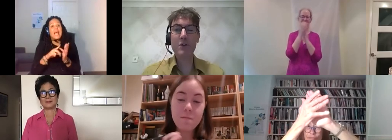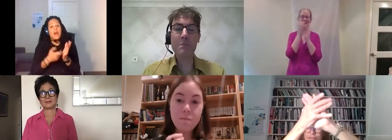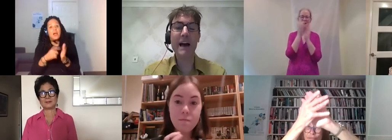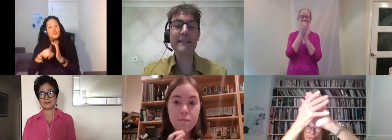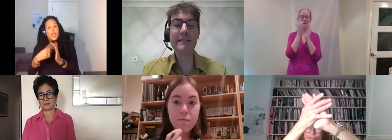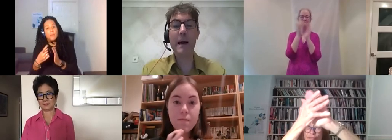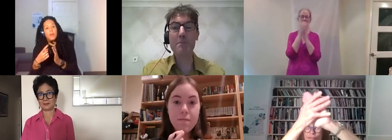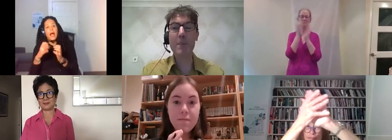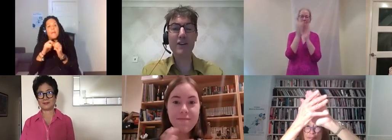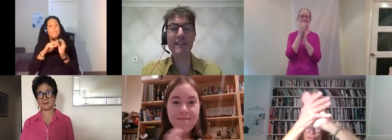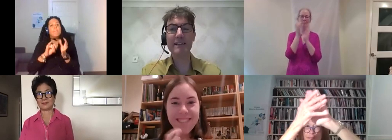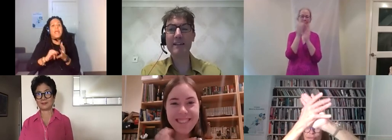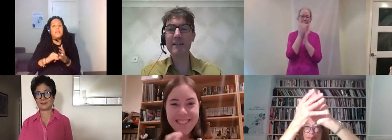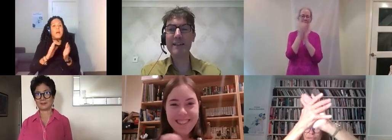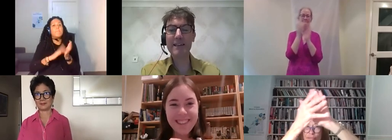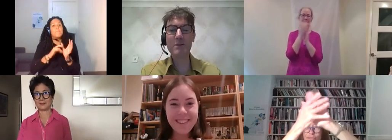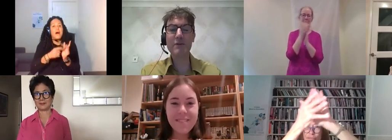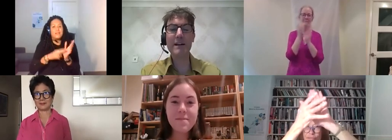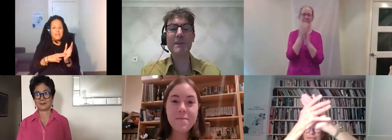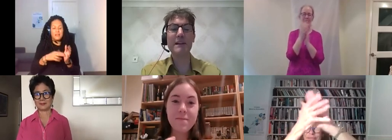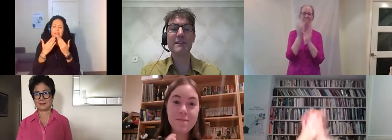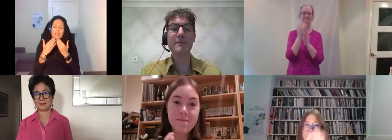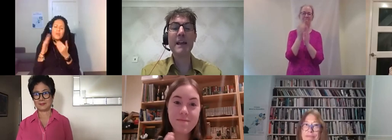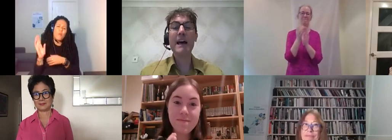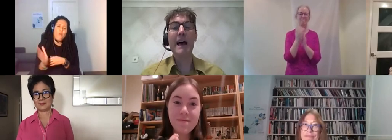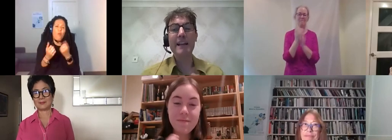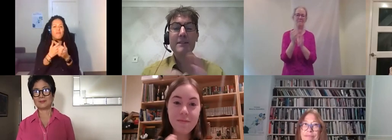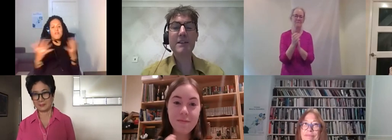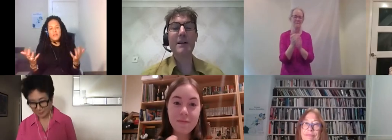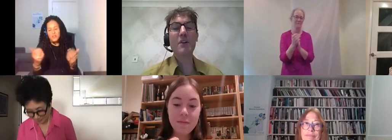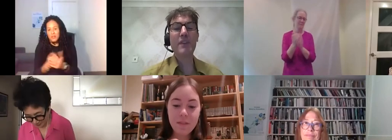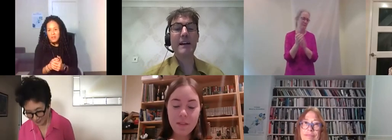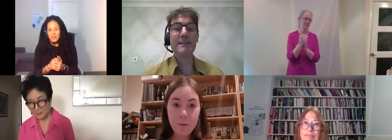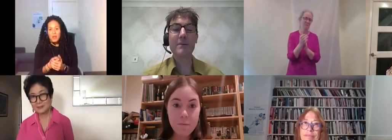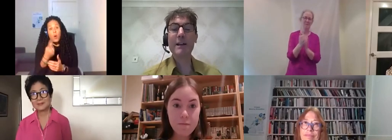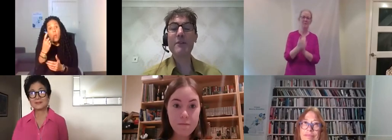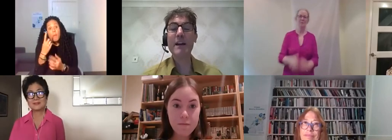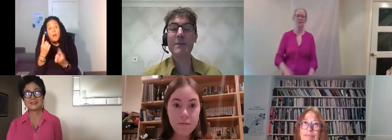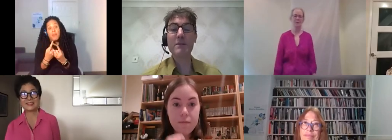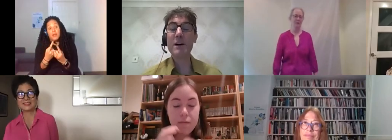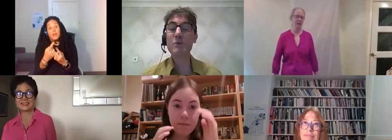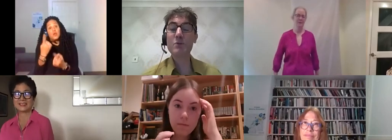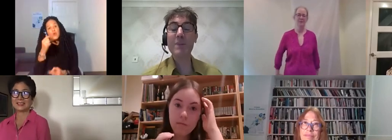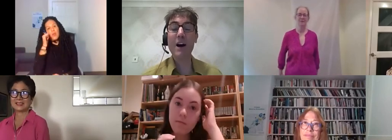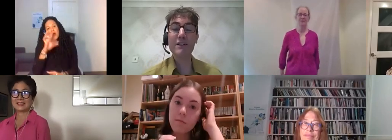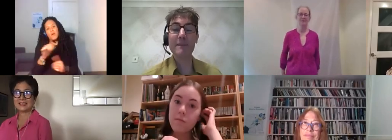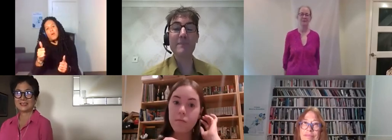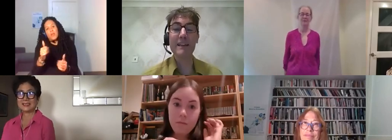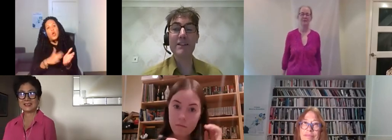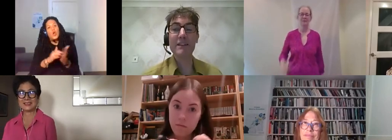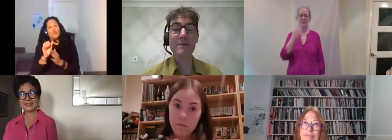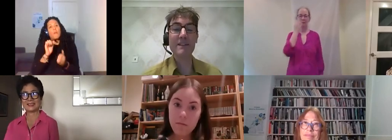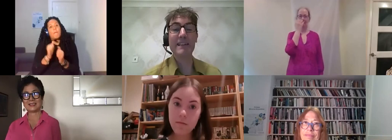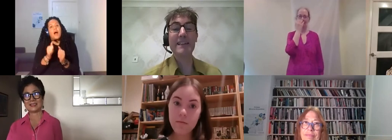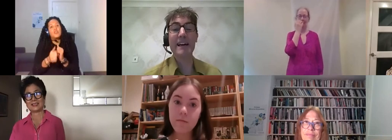and on bass, Martin. Thank you all very much. And just one more thing, someone I know very well, Cultural Partnerships